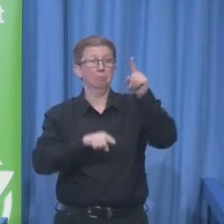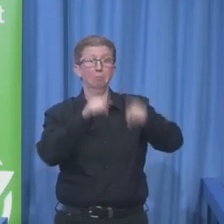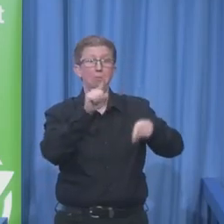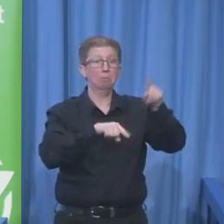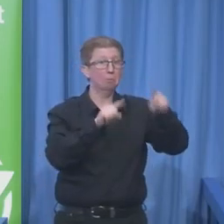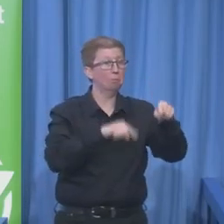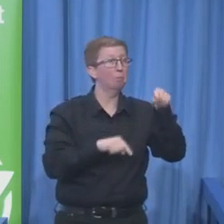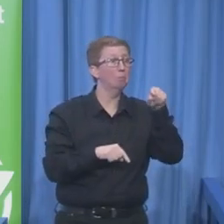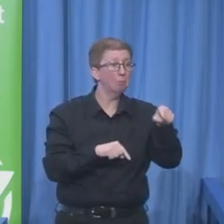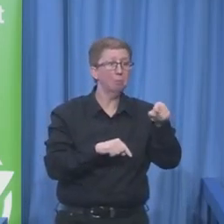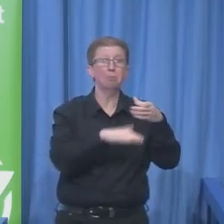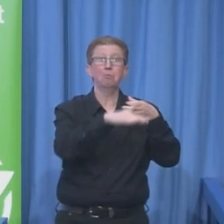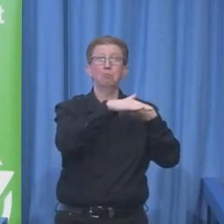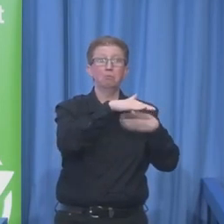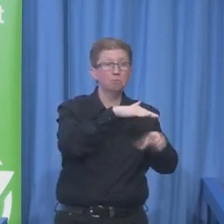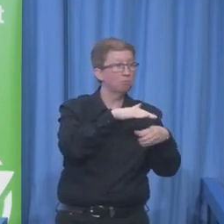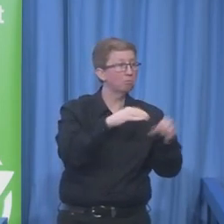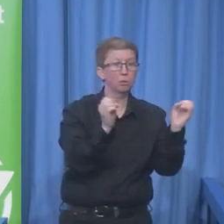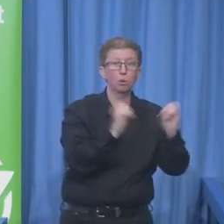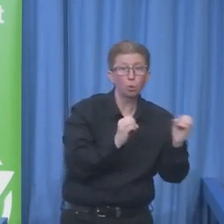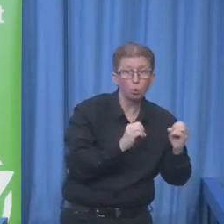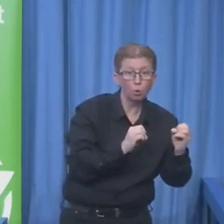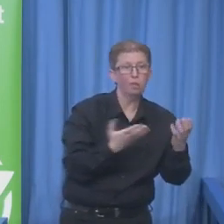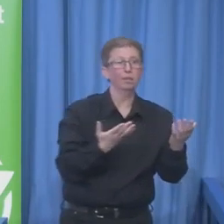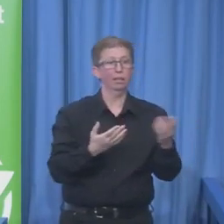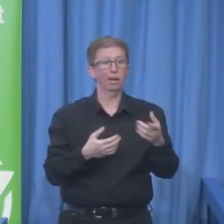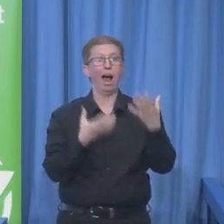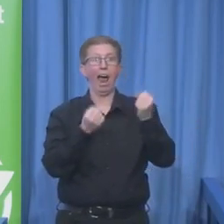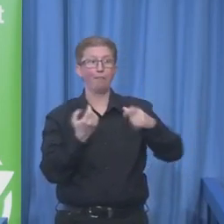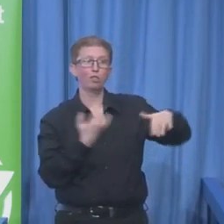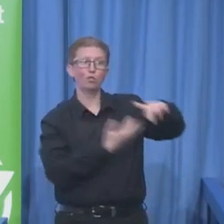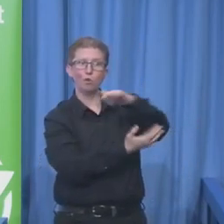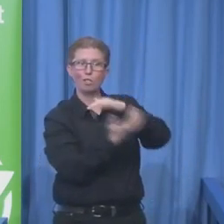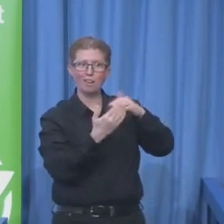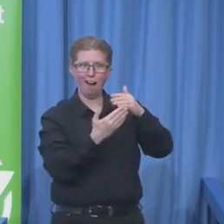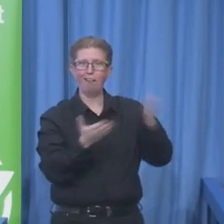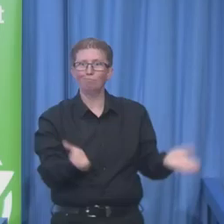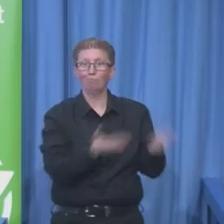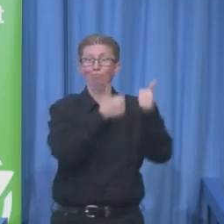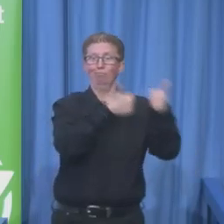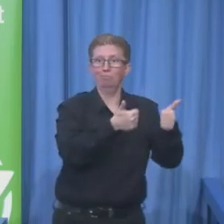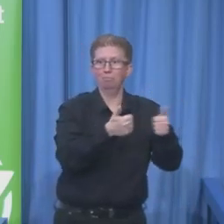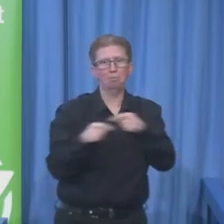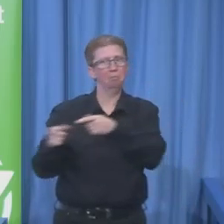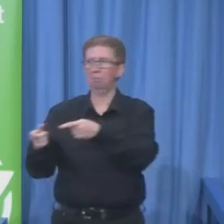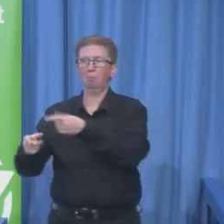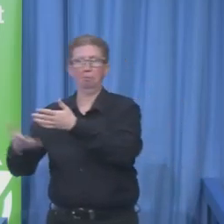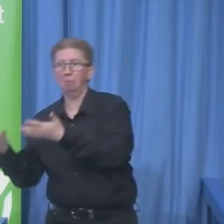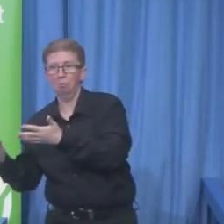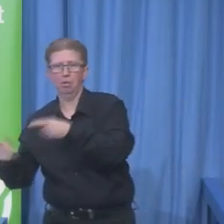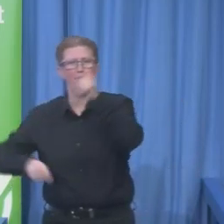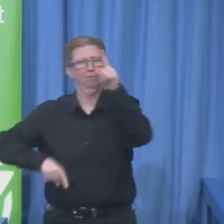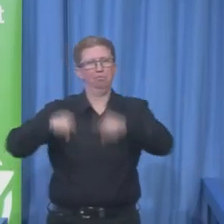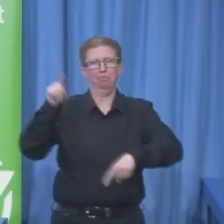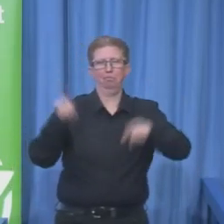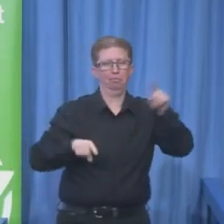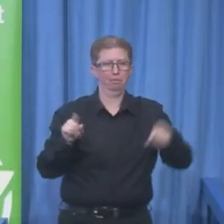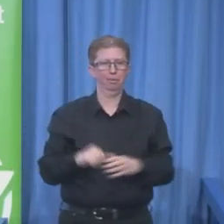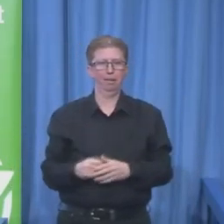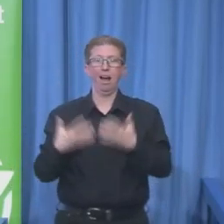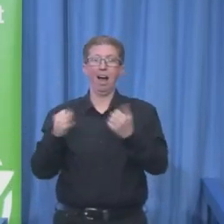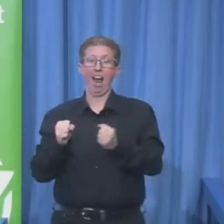Then sometimes you receive a minimum wage, sometimes it's only pocket money. So the figures are very,